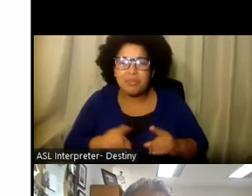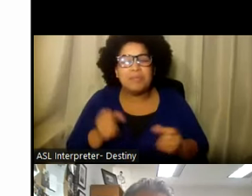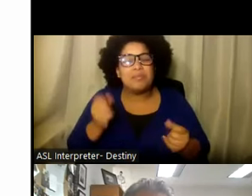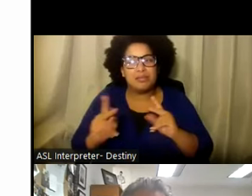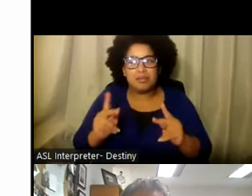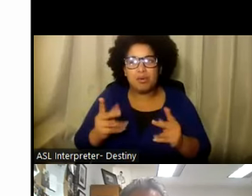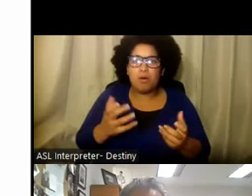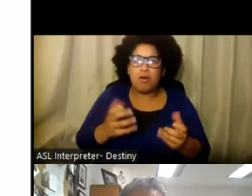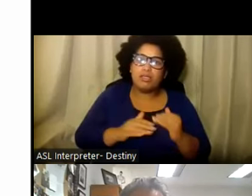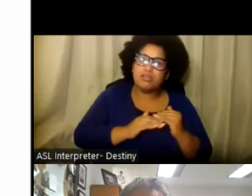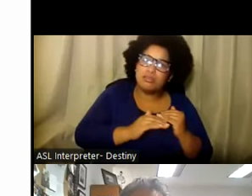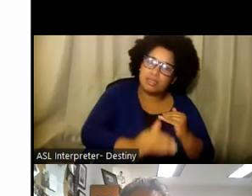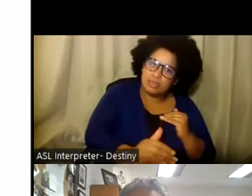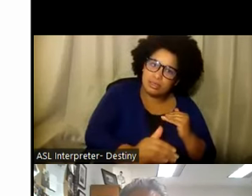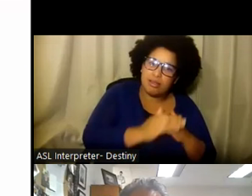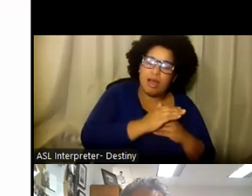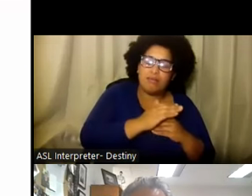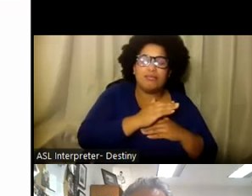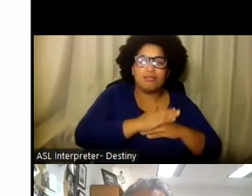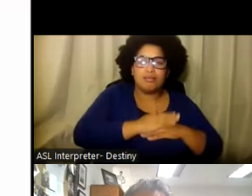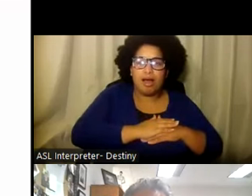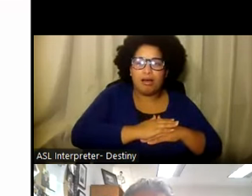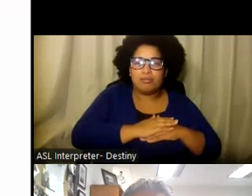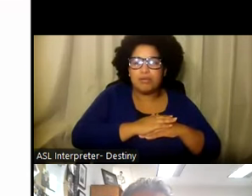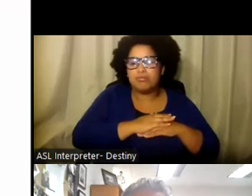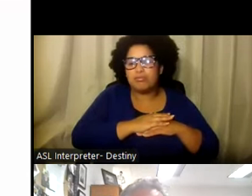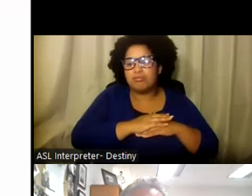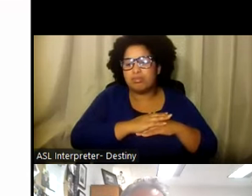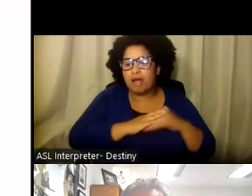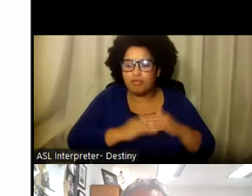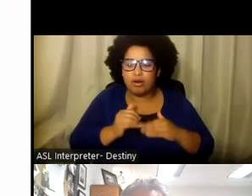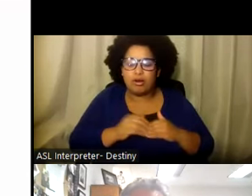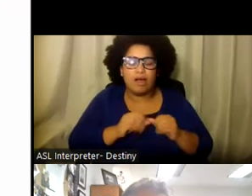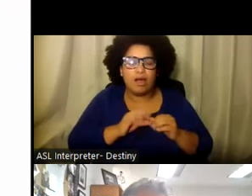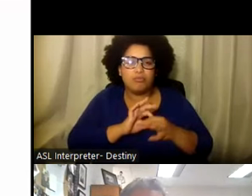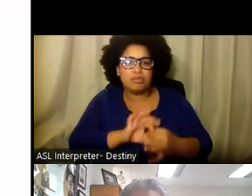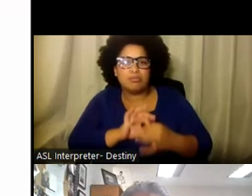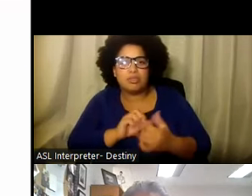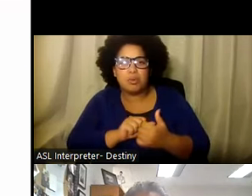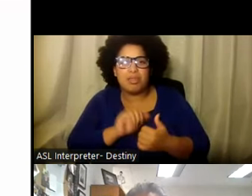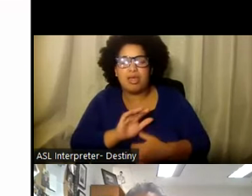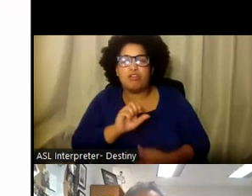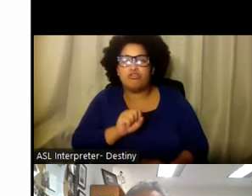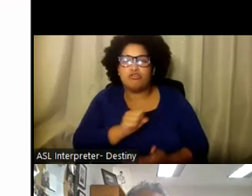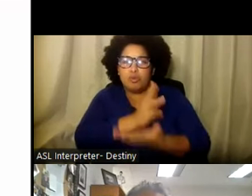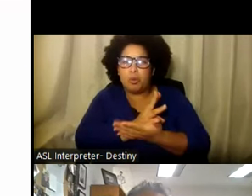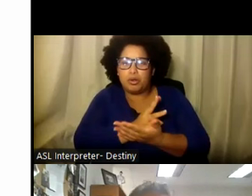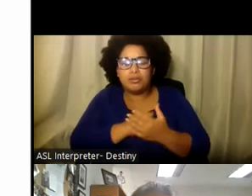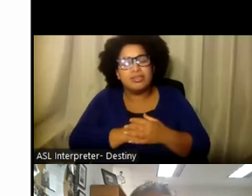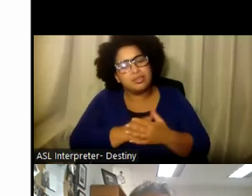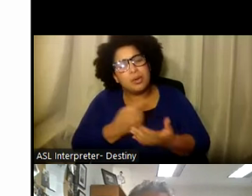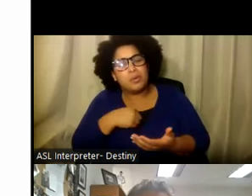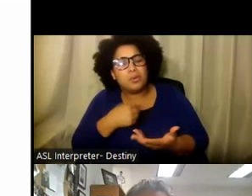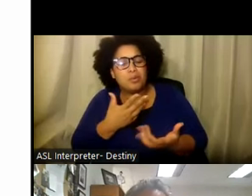who would like to have the comfort of knowing that they've had this long-term relationship with their social worker. So we want to see, does